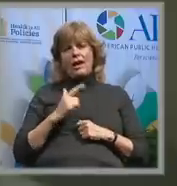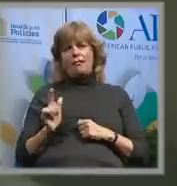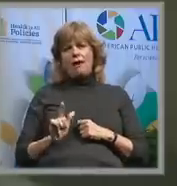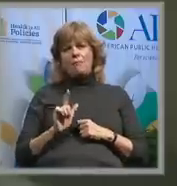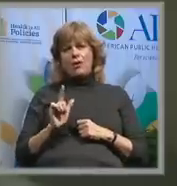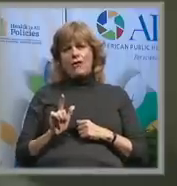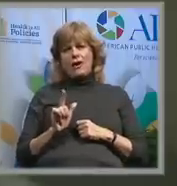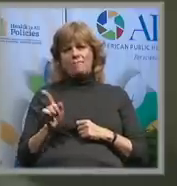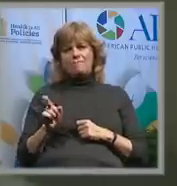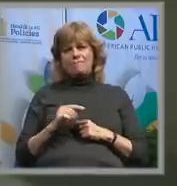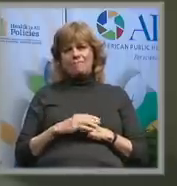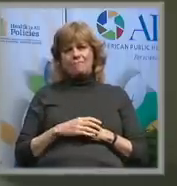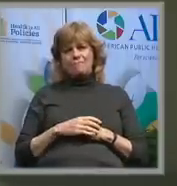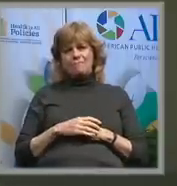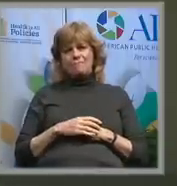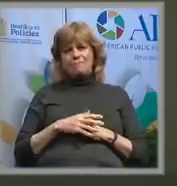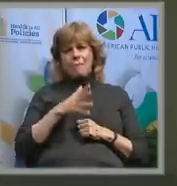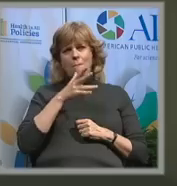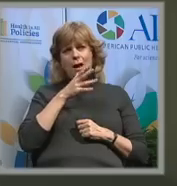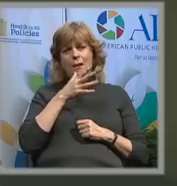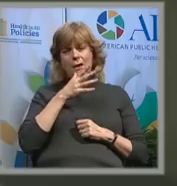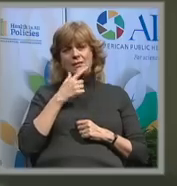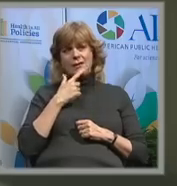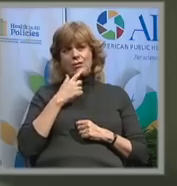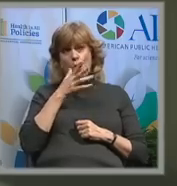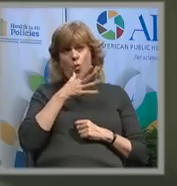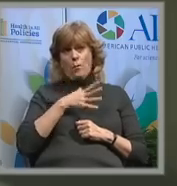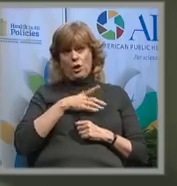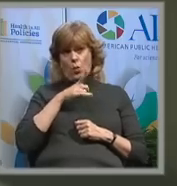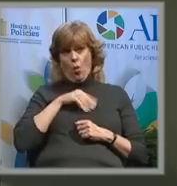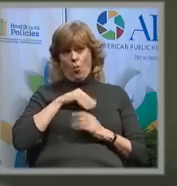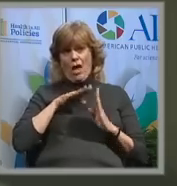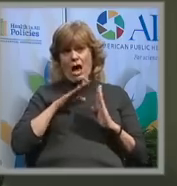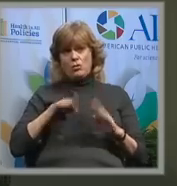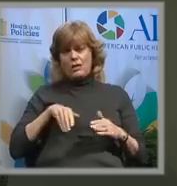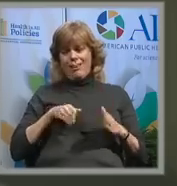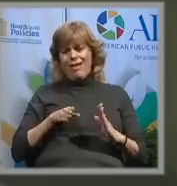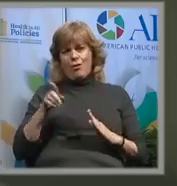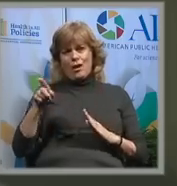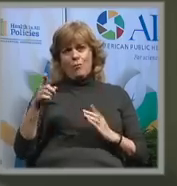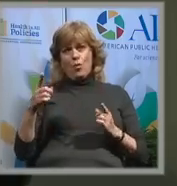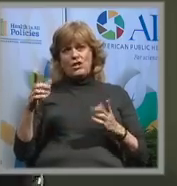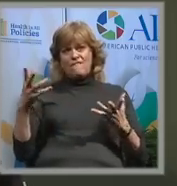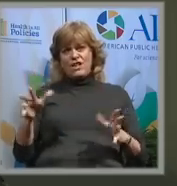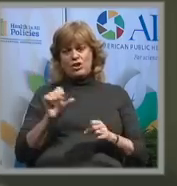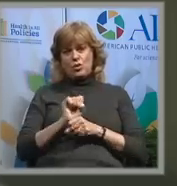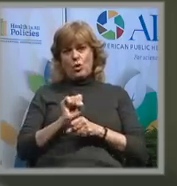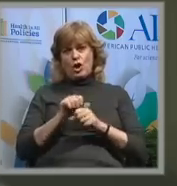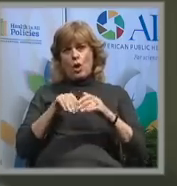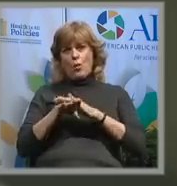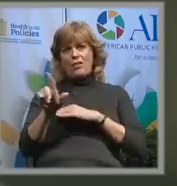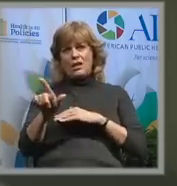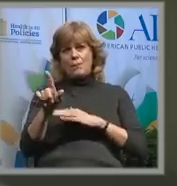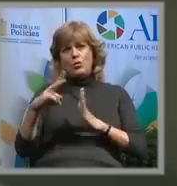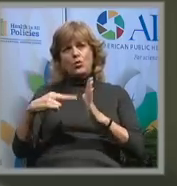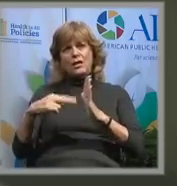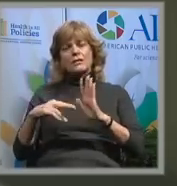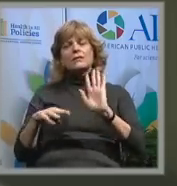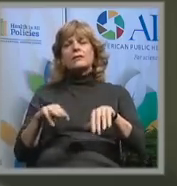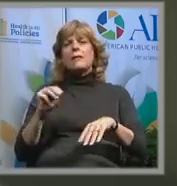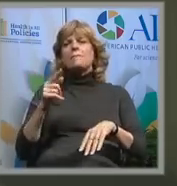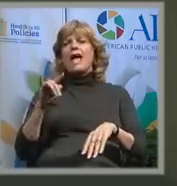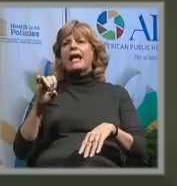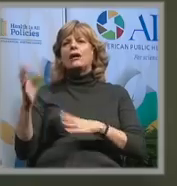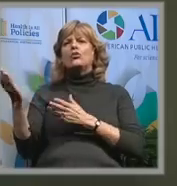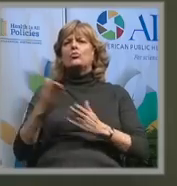library. And mother said the woman was kind enough to allow her to, when she finished her work, to go in there and read, and would say, Maggie, take the